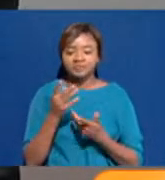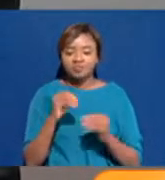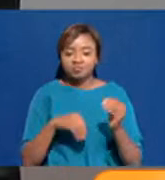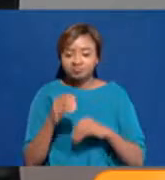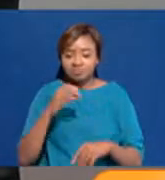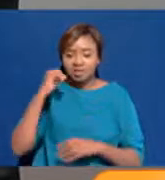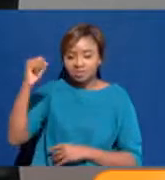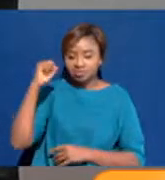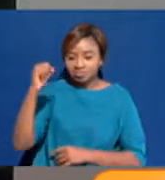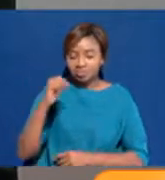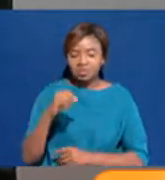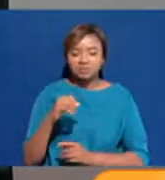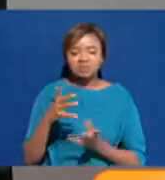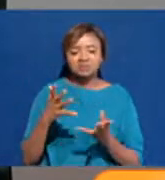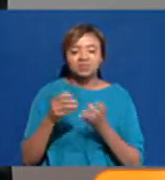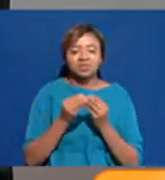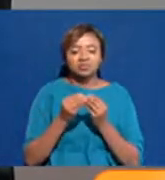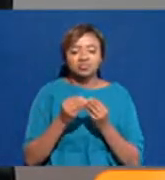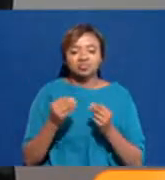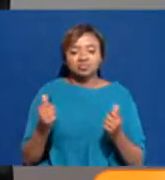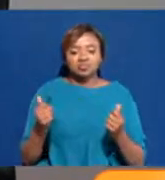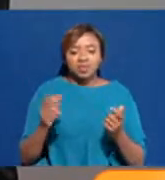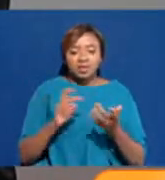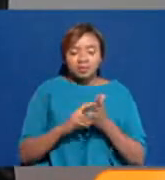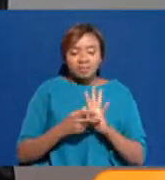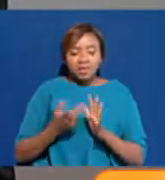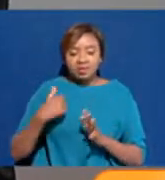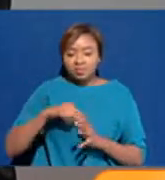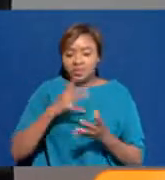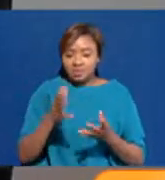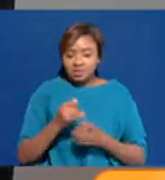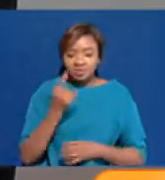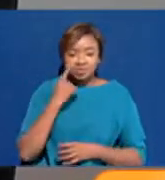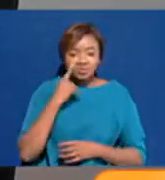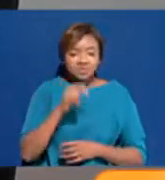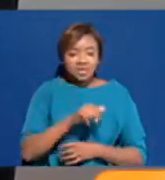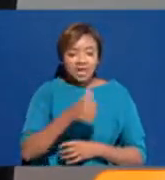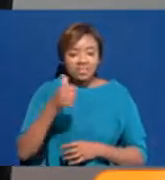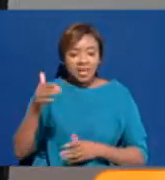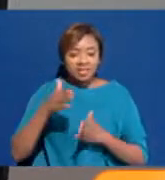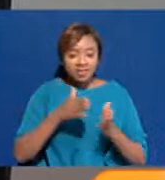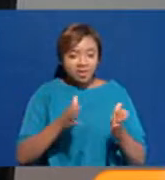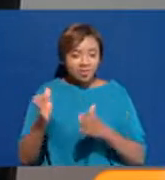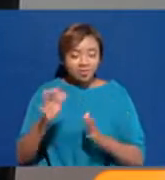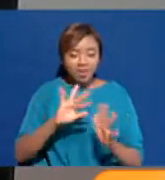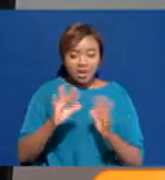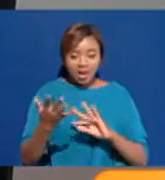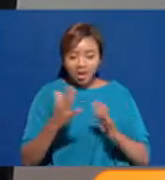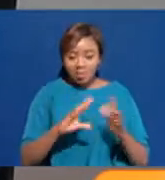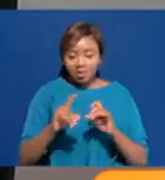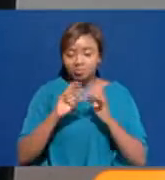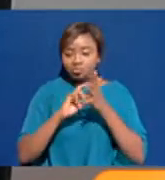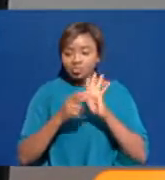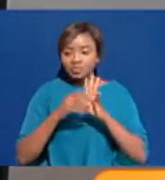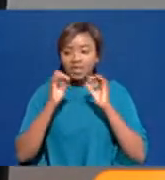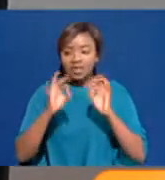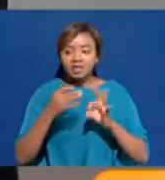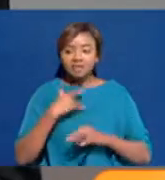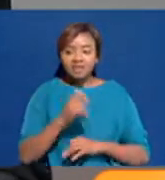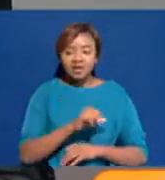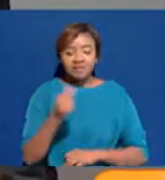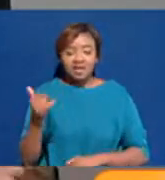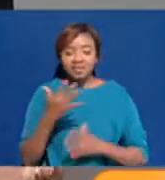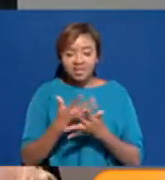over. We must go ahead in other ways. And if there are things which refer to the election,